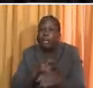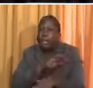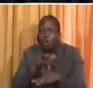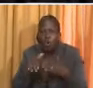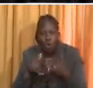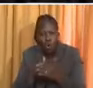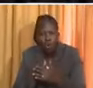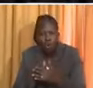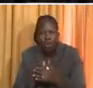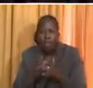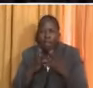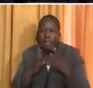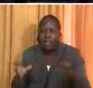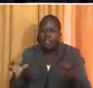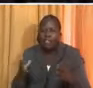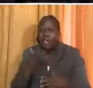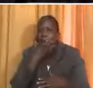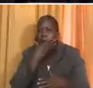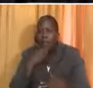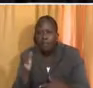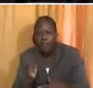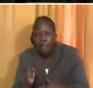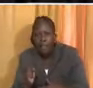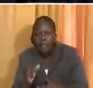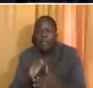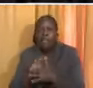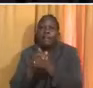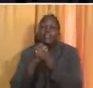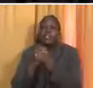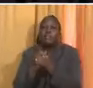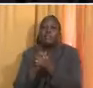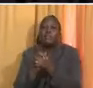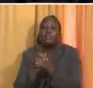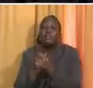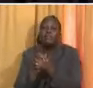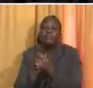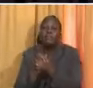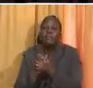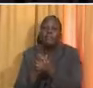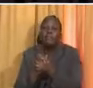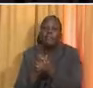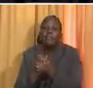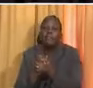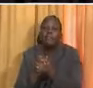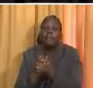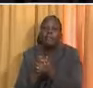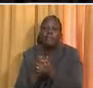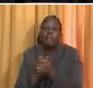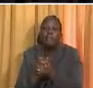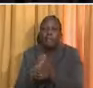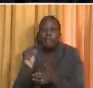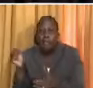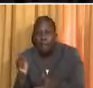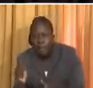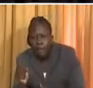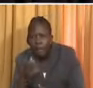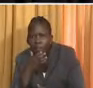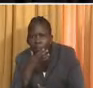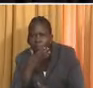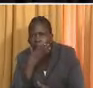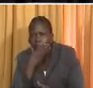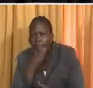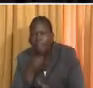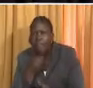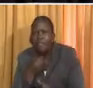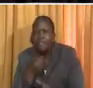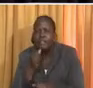The great-grandfather is the handshake, the grandfather is the task force, its